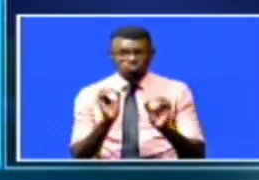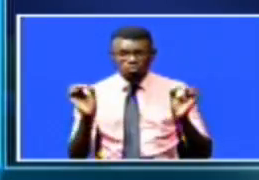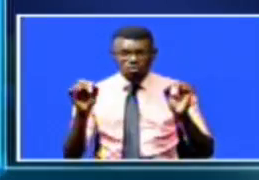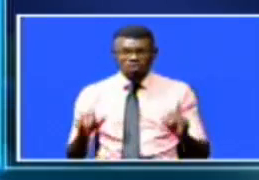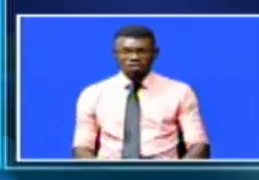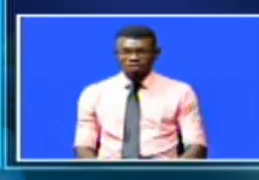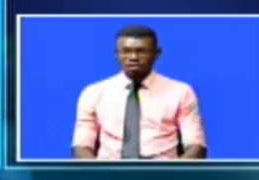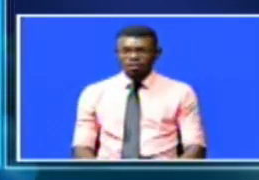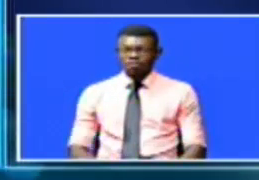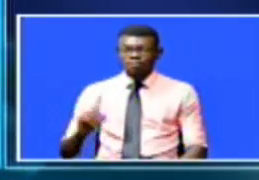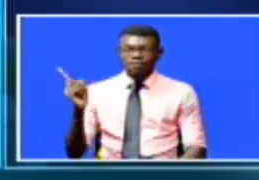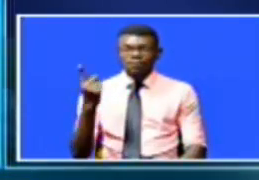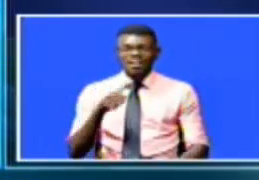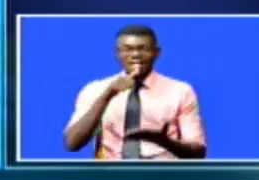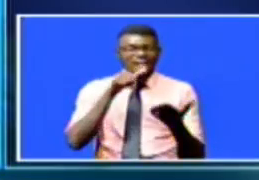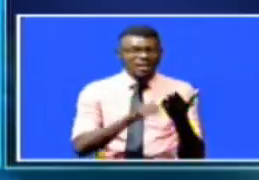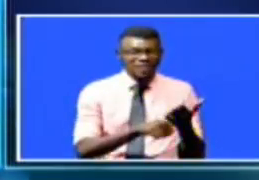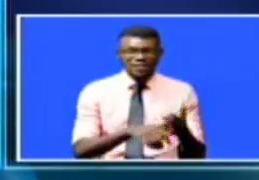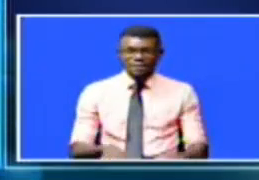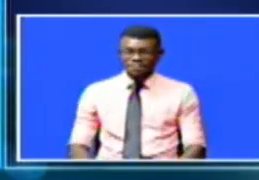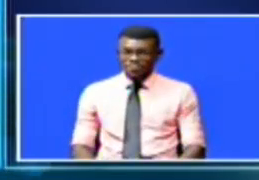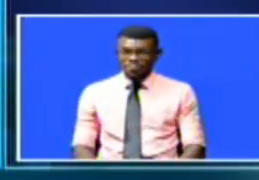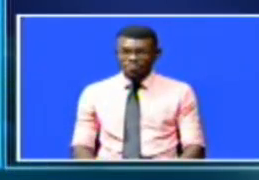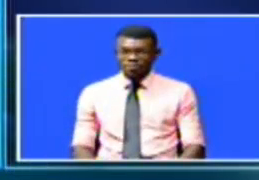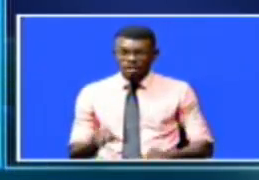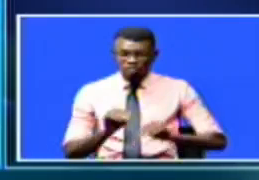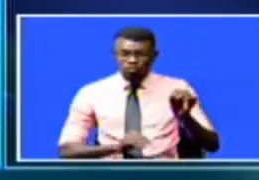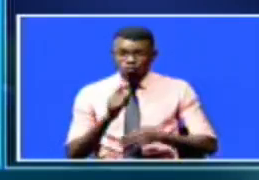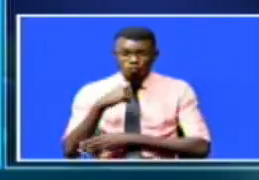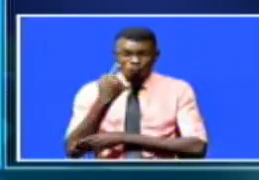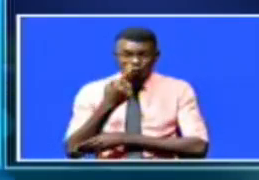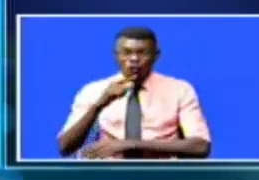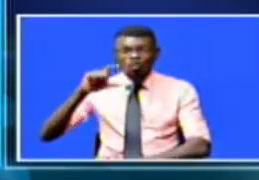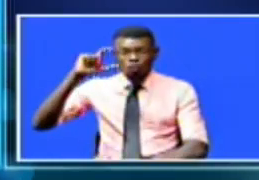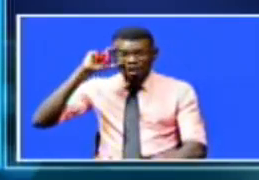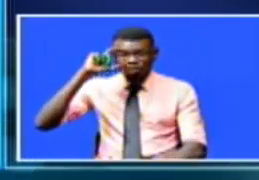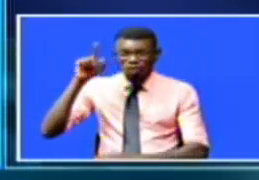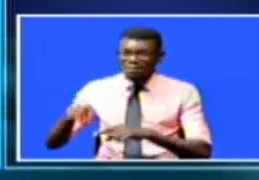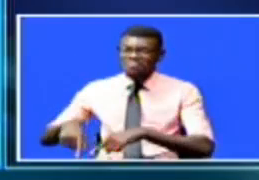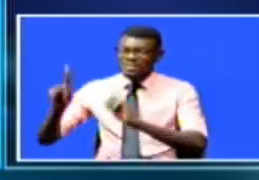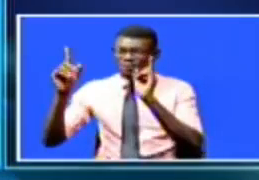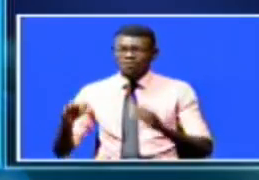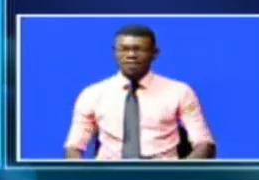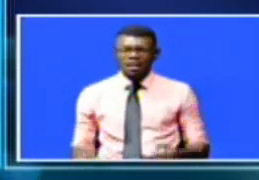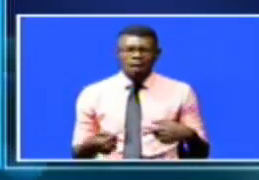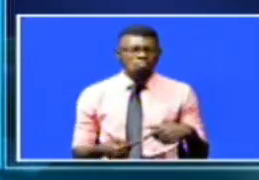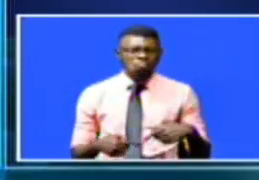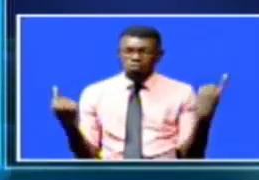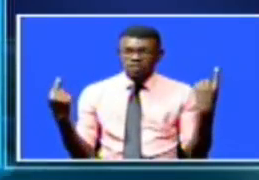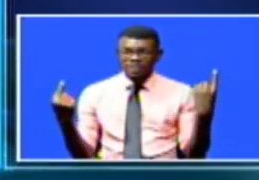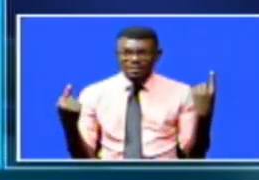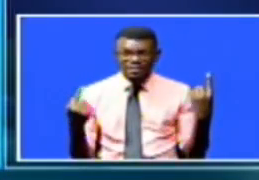first letter, which was drafted by Senator Orengo, where he was disputing the outcome of an